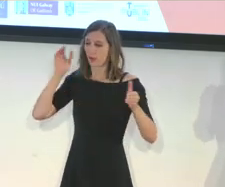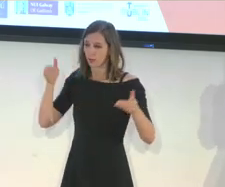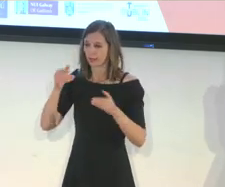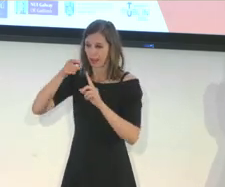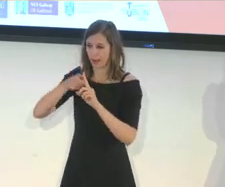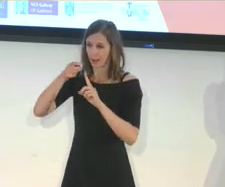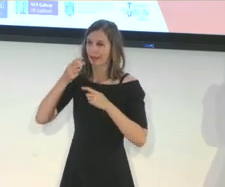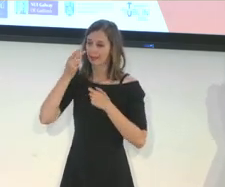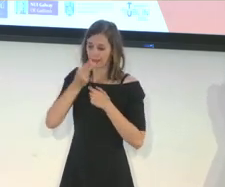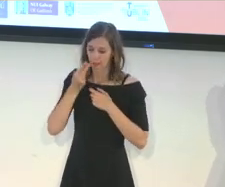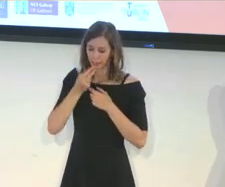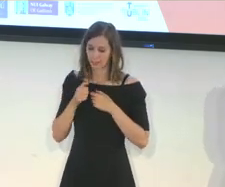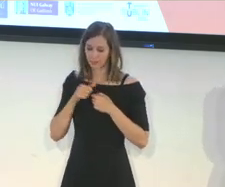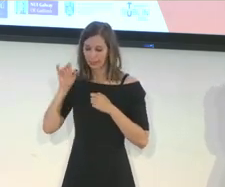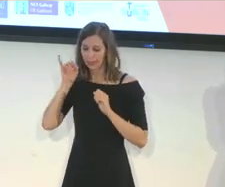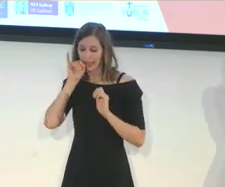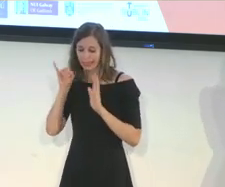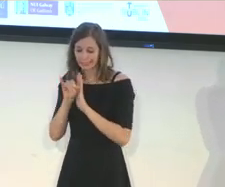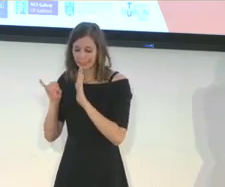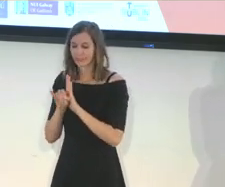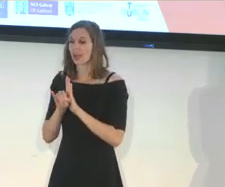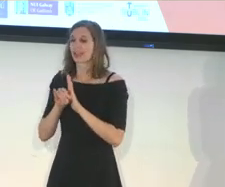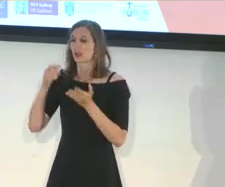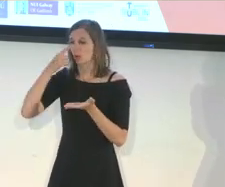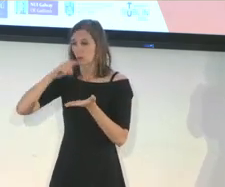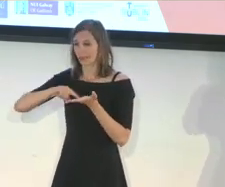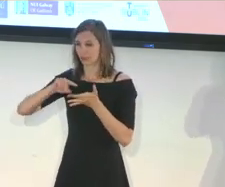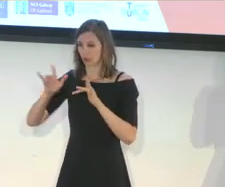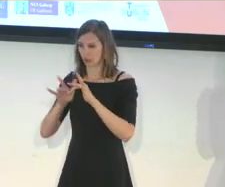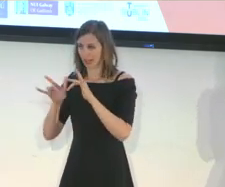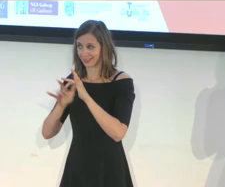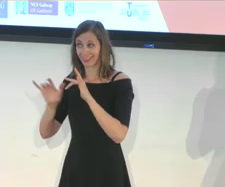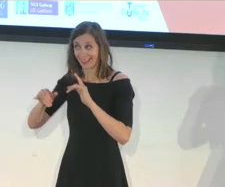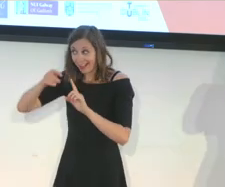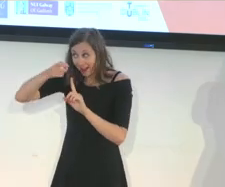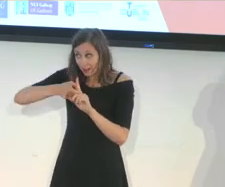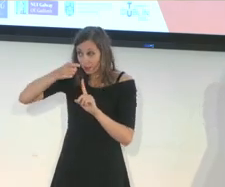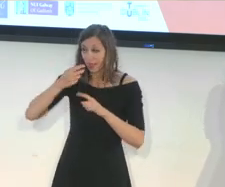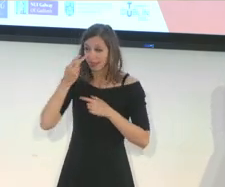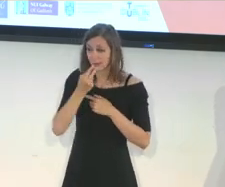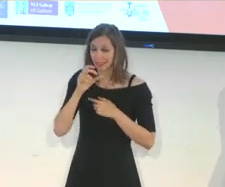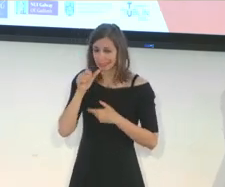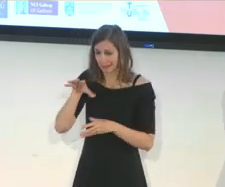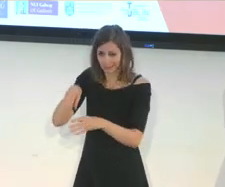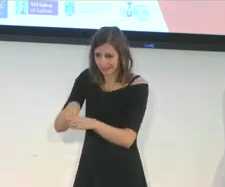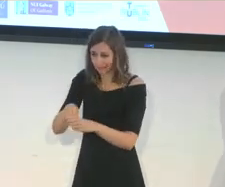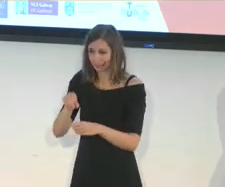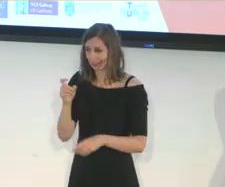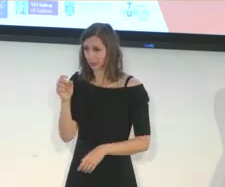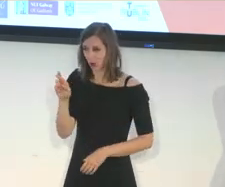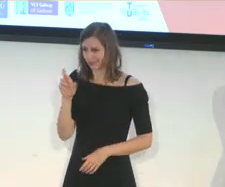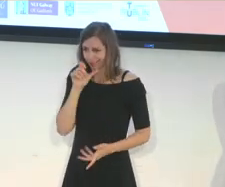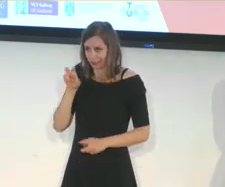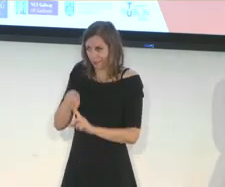identified a number of research gaps, one of them being automated lip reading is not at all implemented in XR.